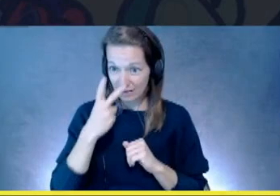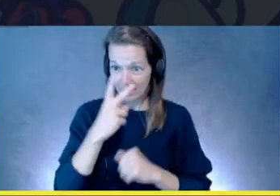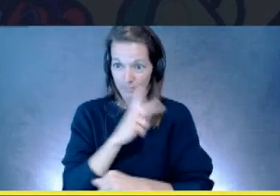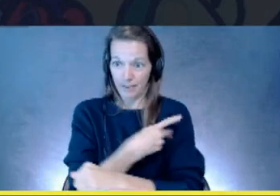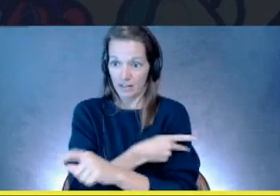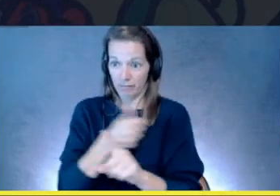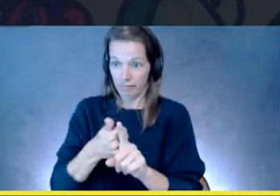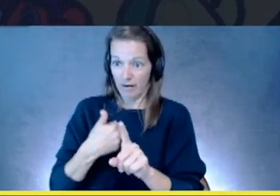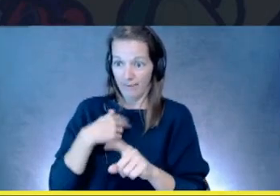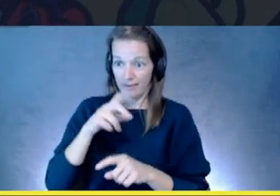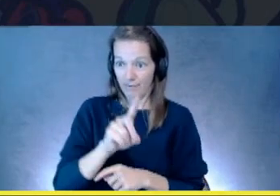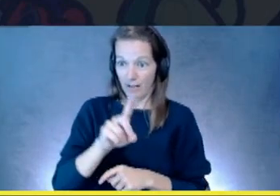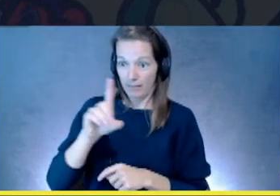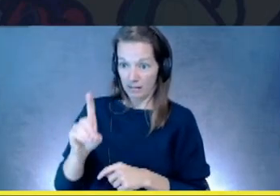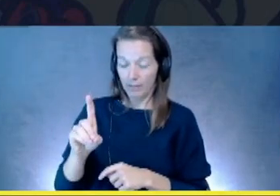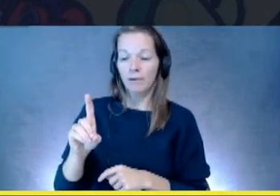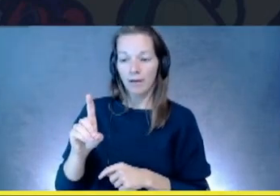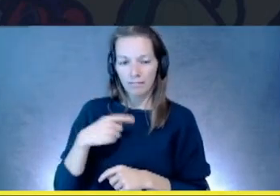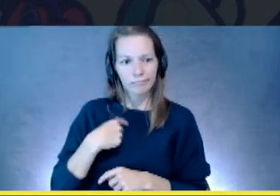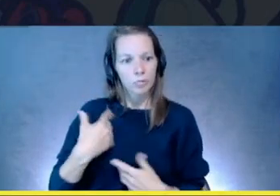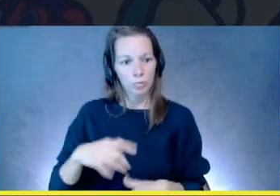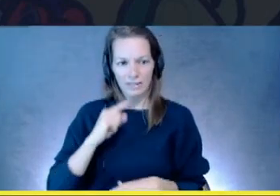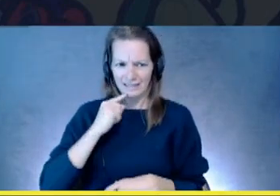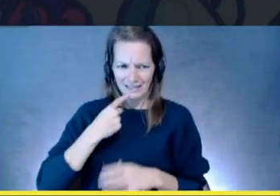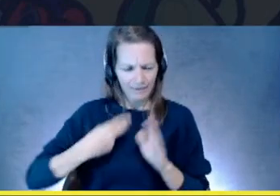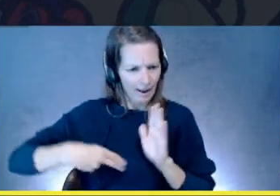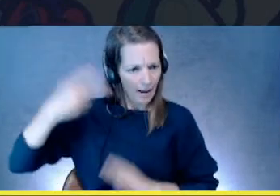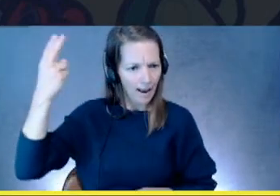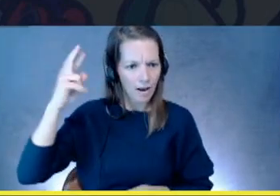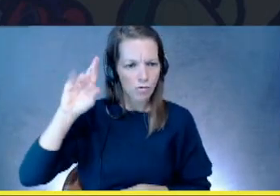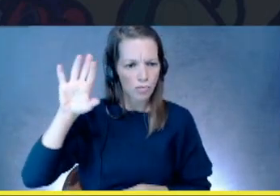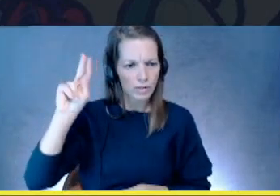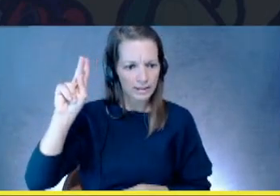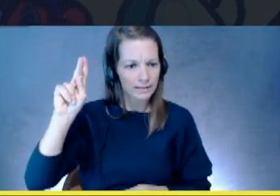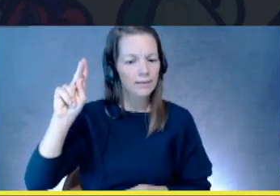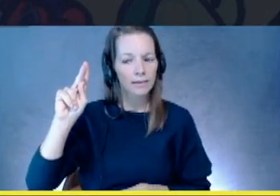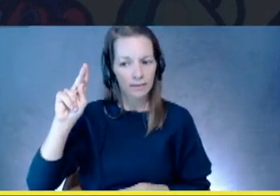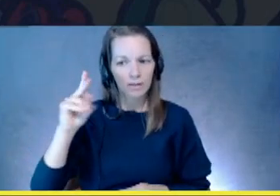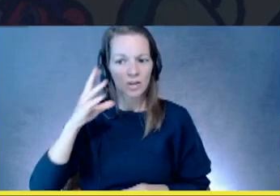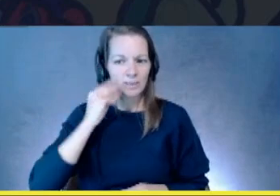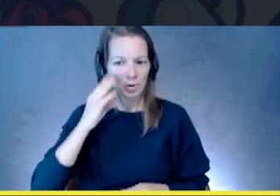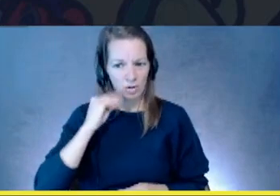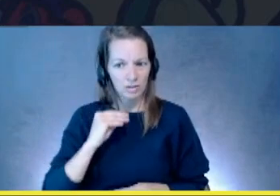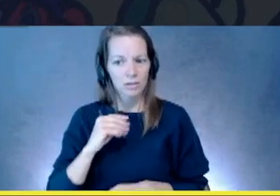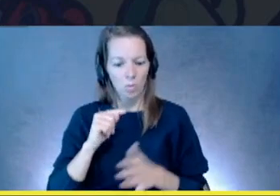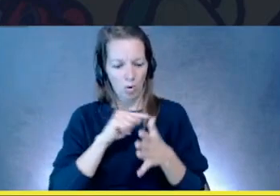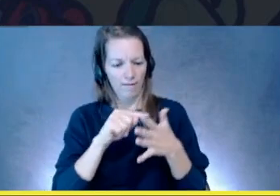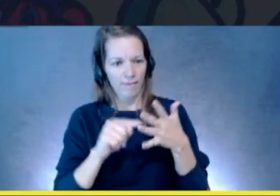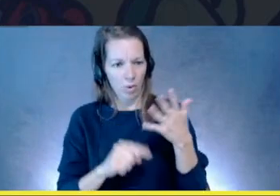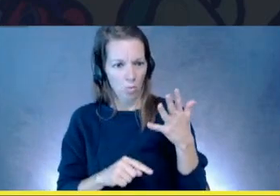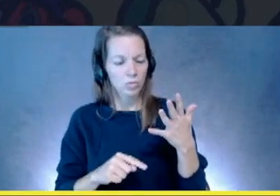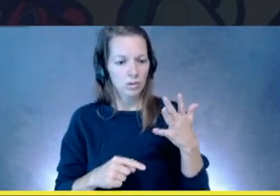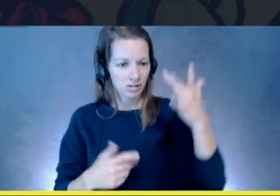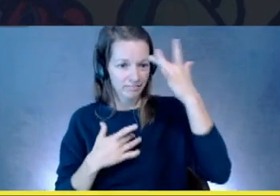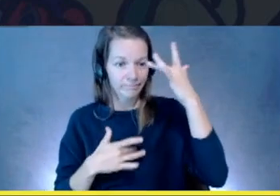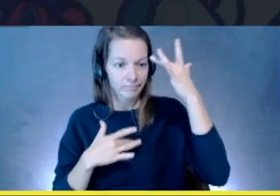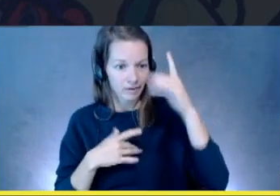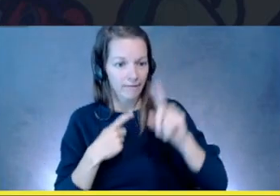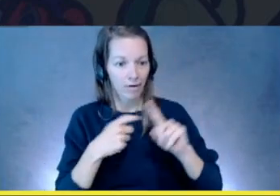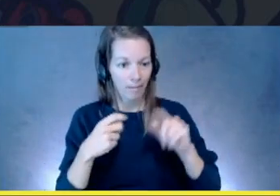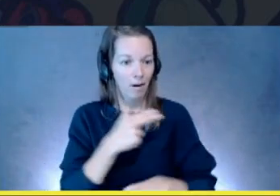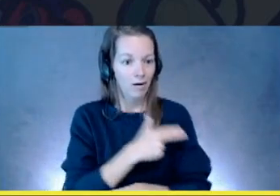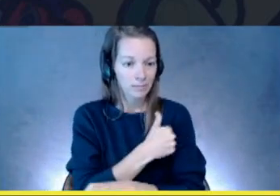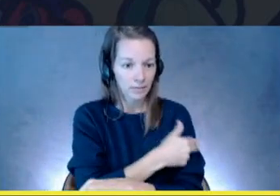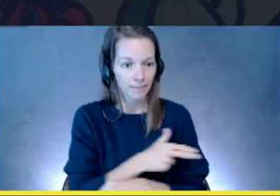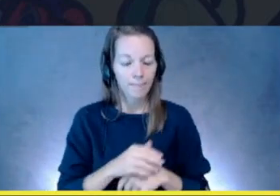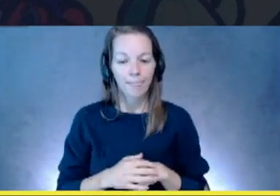developmental disabilities have significantly higher risks of experiencing one of those patient safety incidents. And for